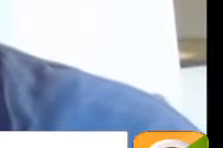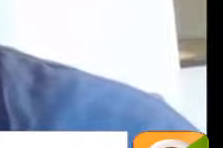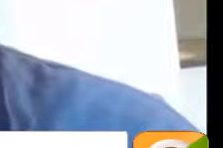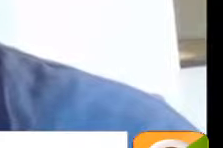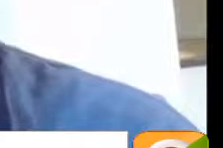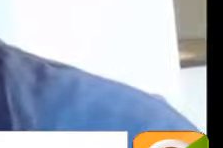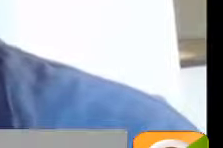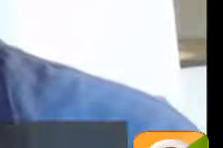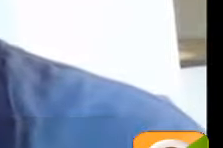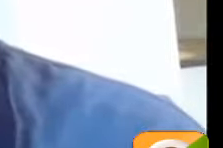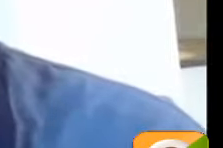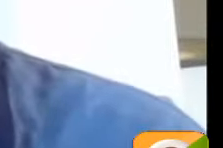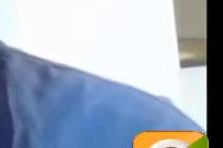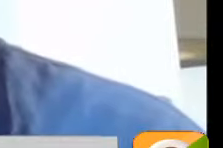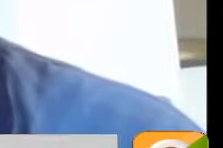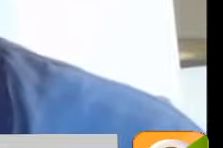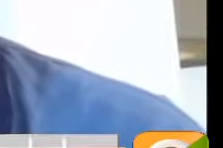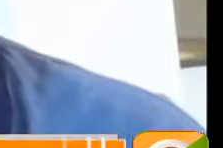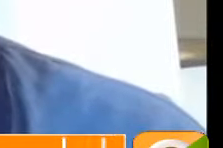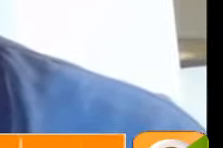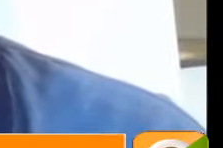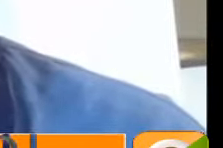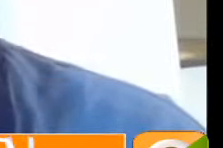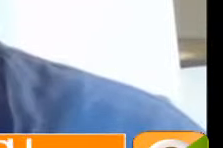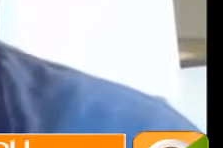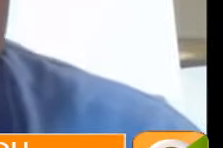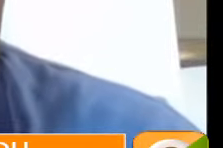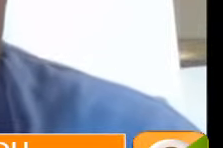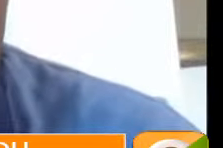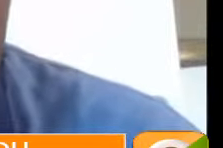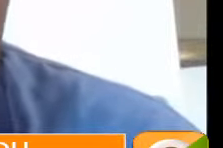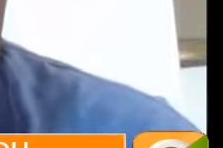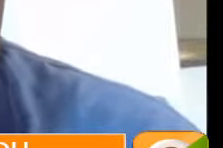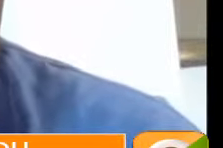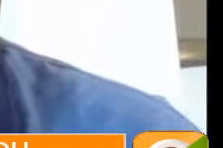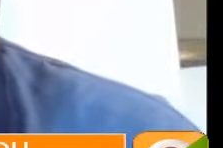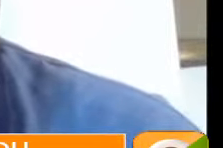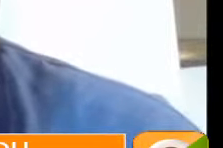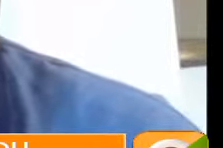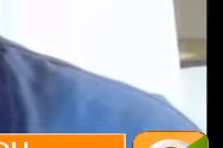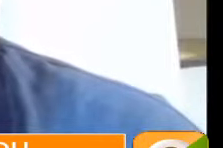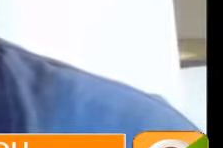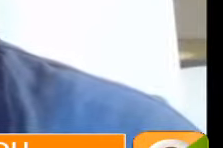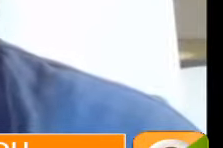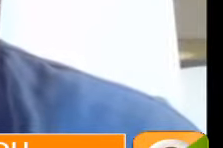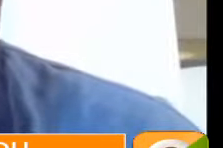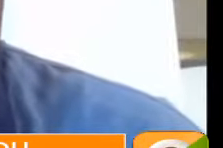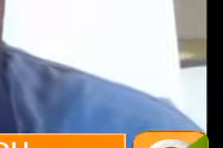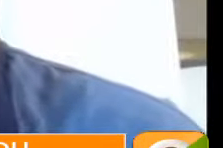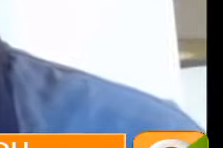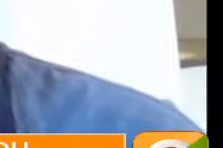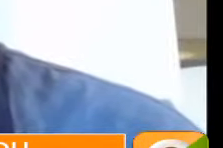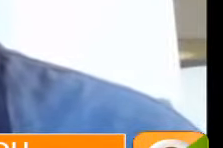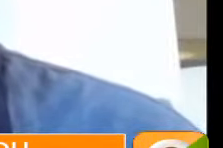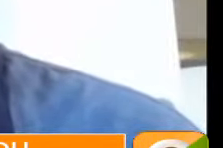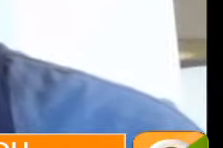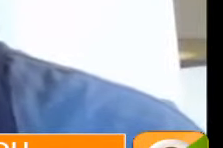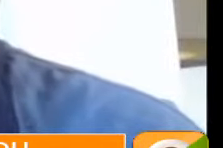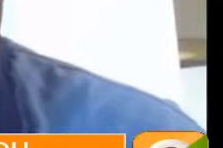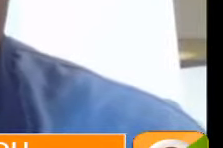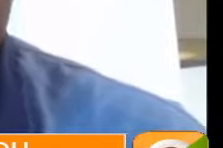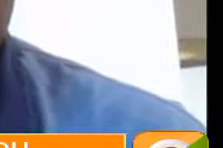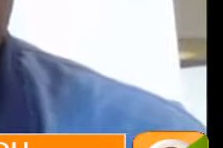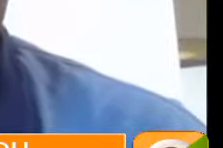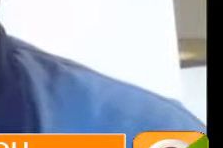think it has been part of the evolution. We still have a long way to go. But if you look at contemporary history, even